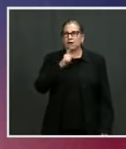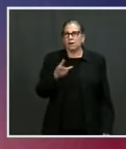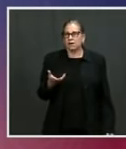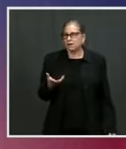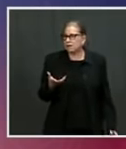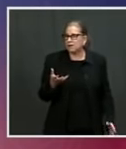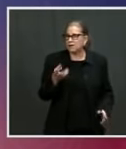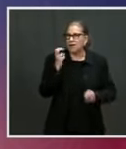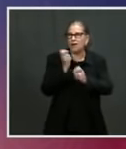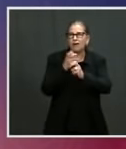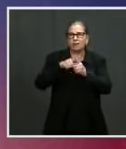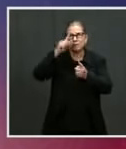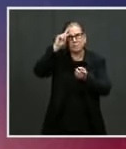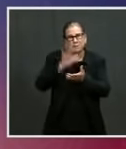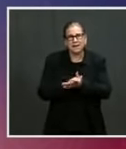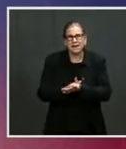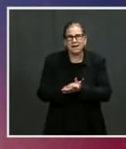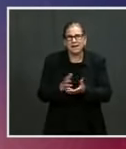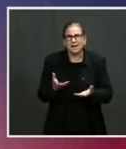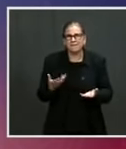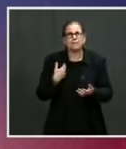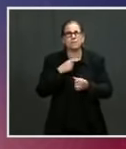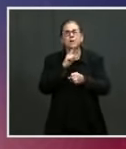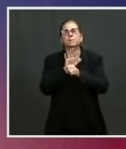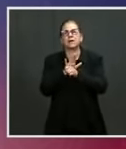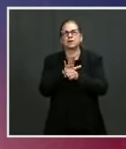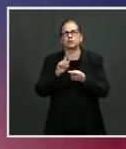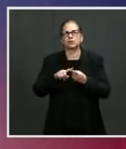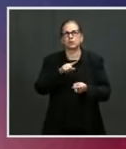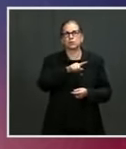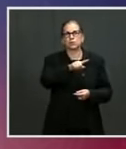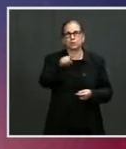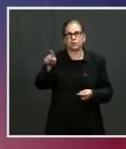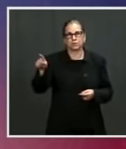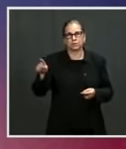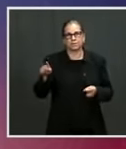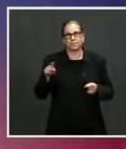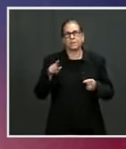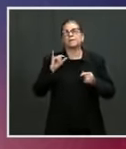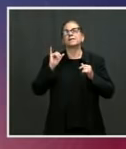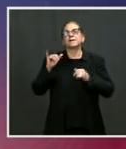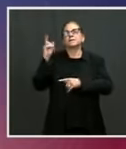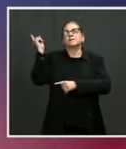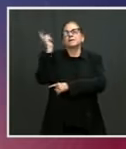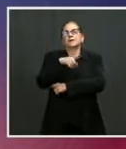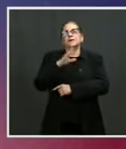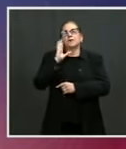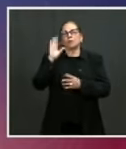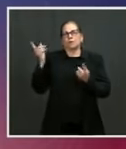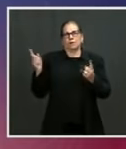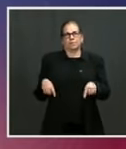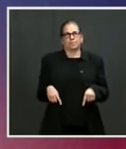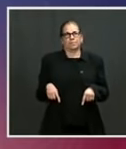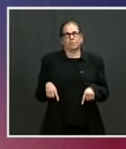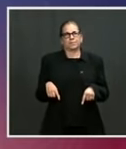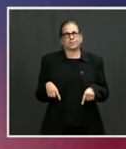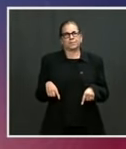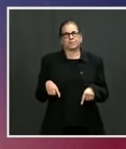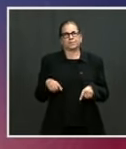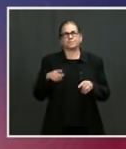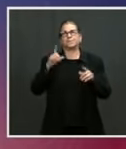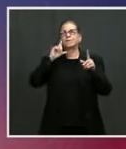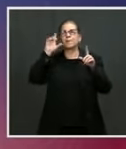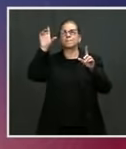you this: the day will come when the image of your loved one will